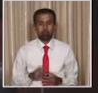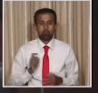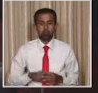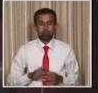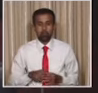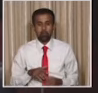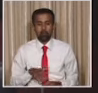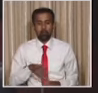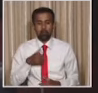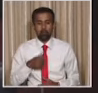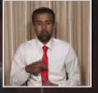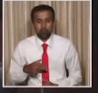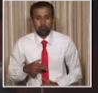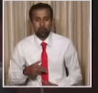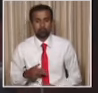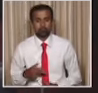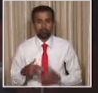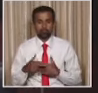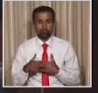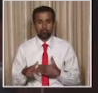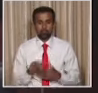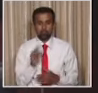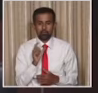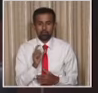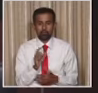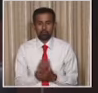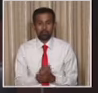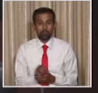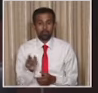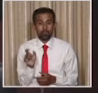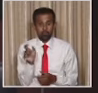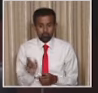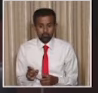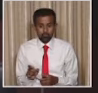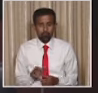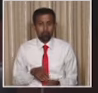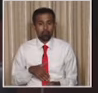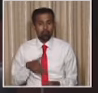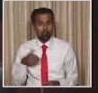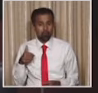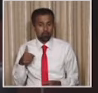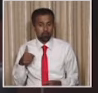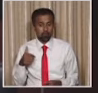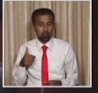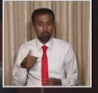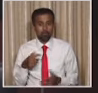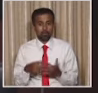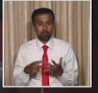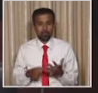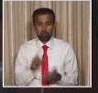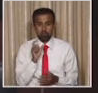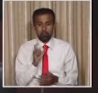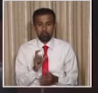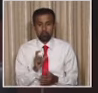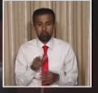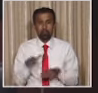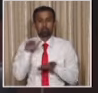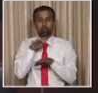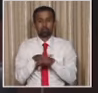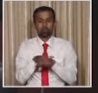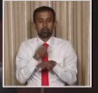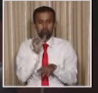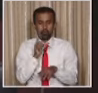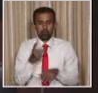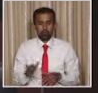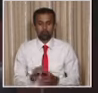was dealing with some of the issues on the surface. He emphasized that it was the law that was needed, and more laws